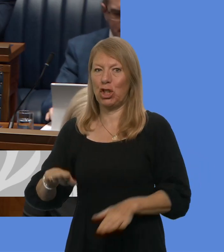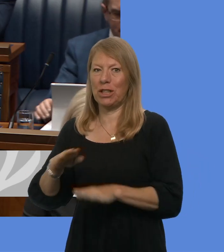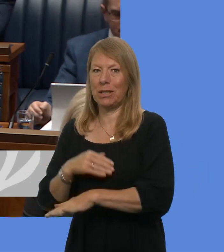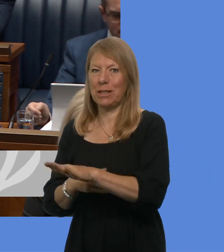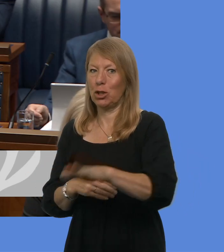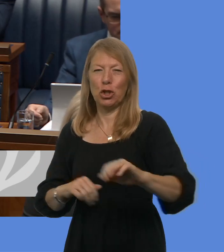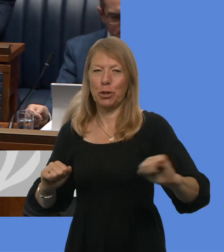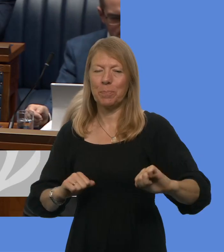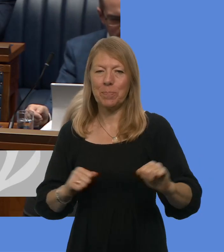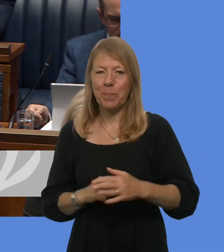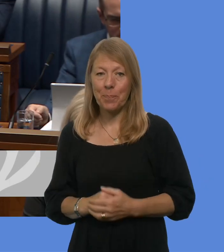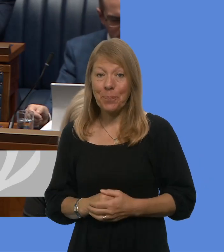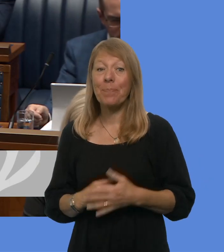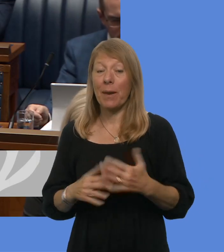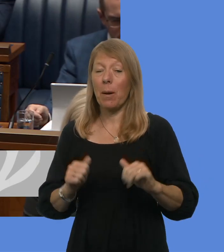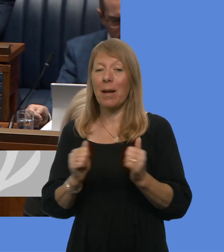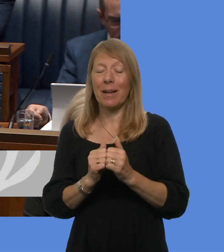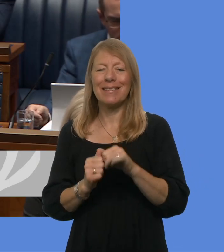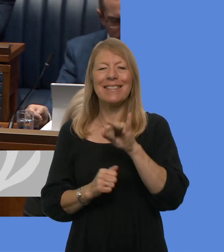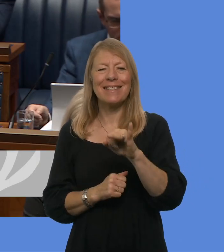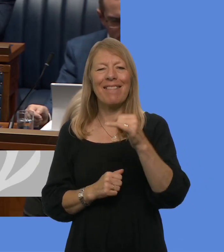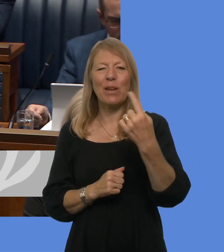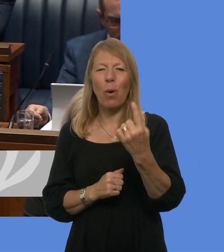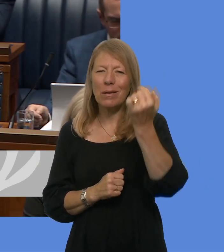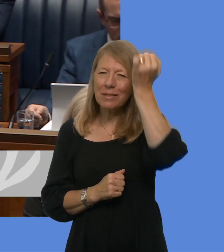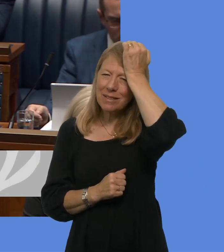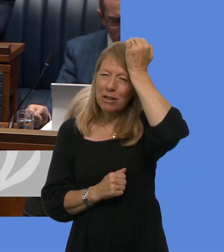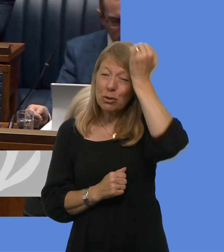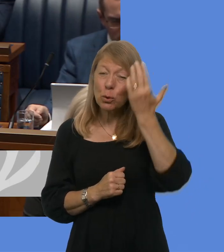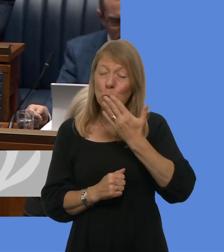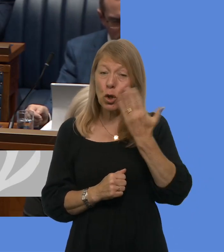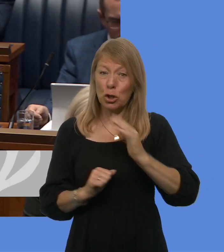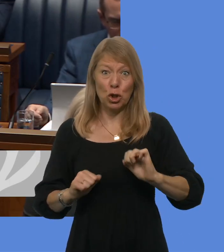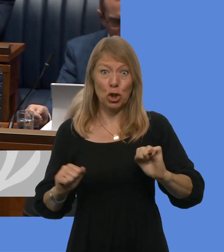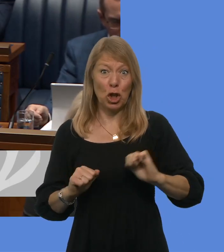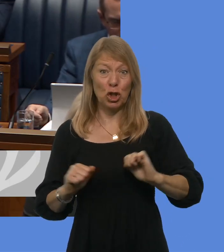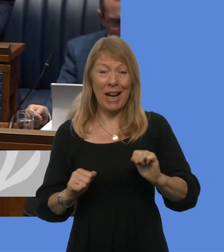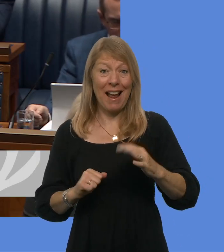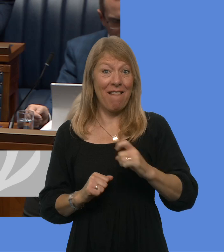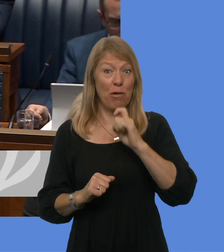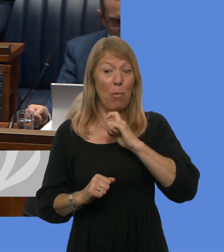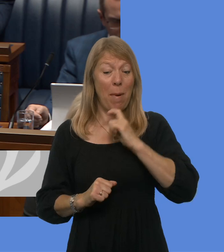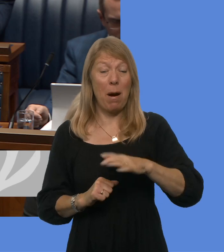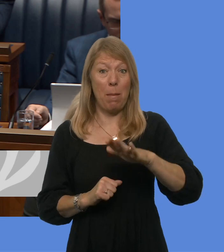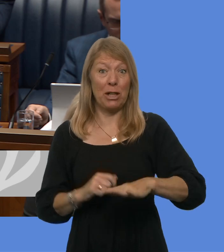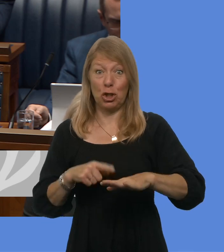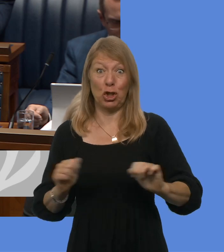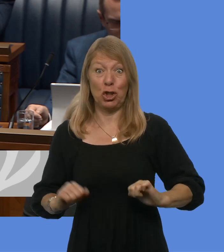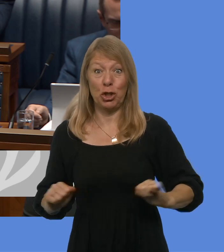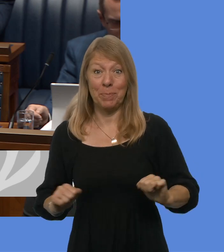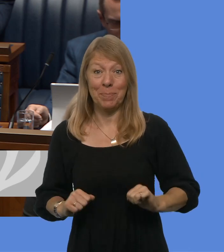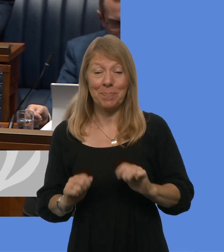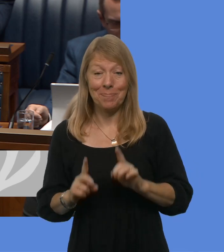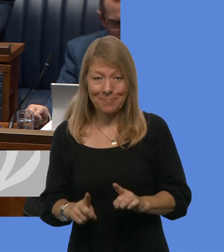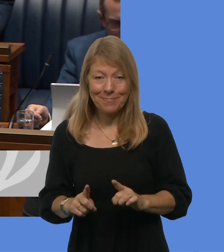schools have been identified as not having a synthetic pitch, and whilst the capital budget I have will not permit me to bring forward